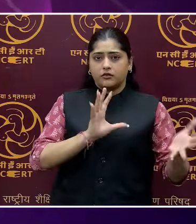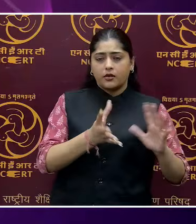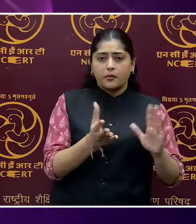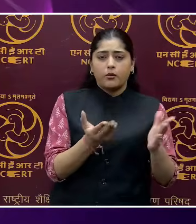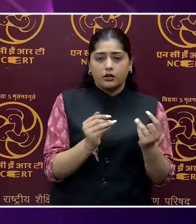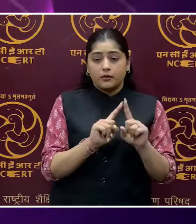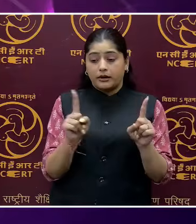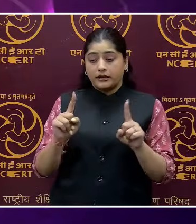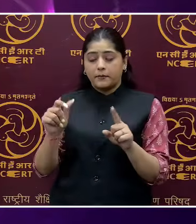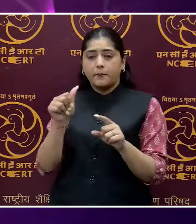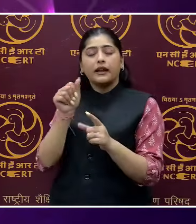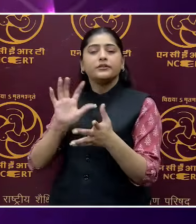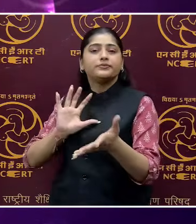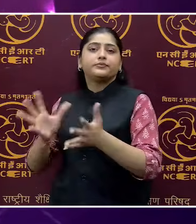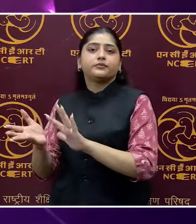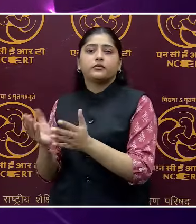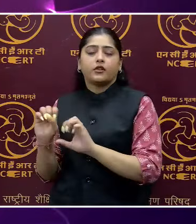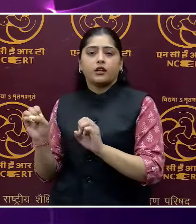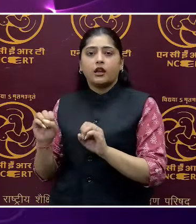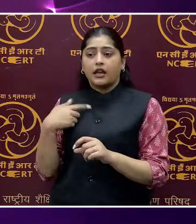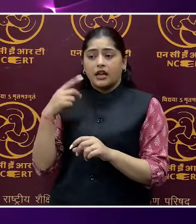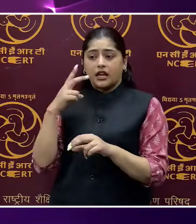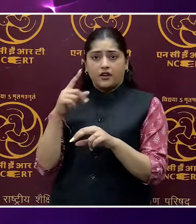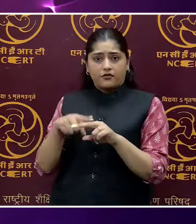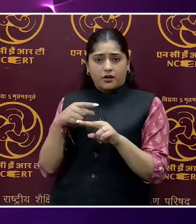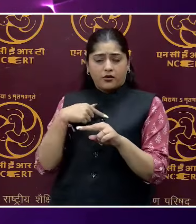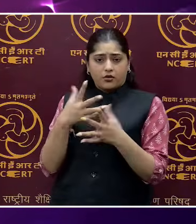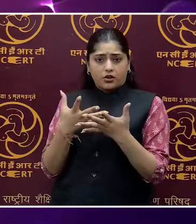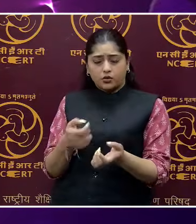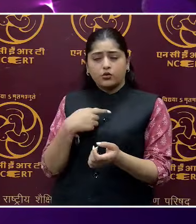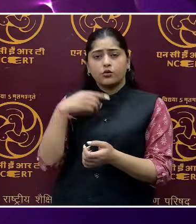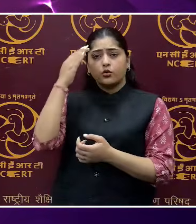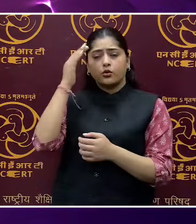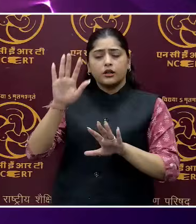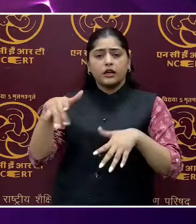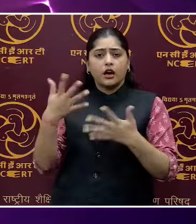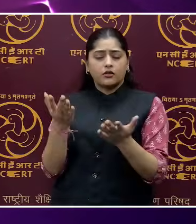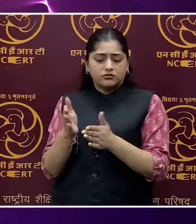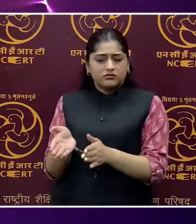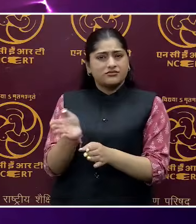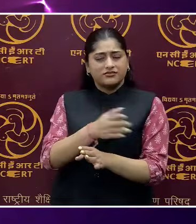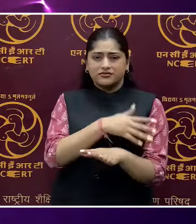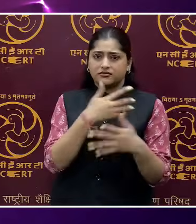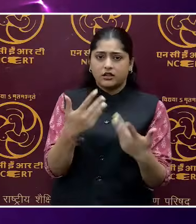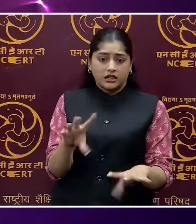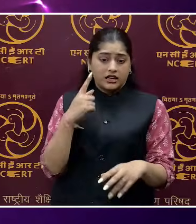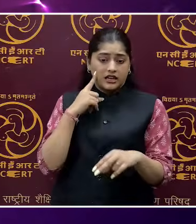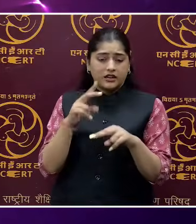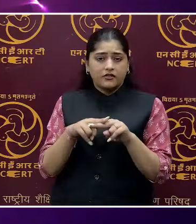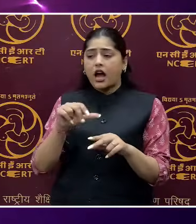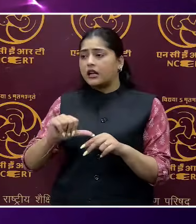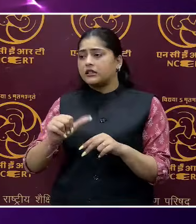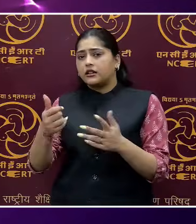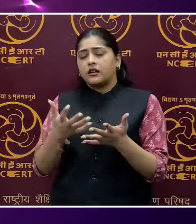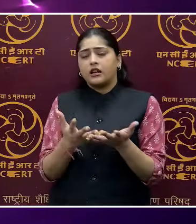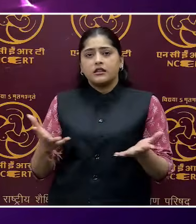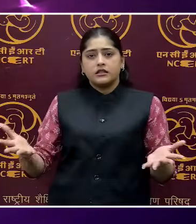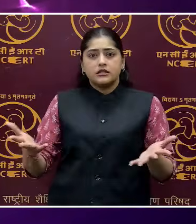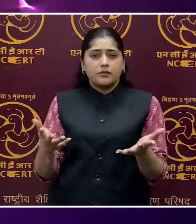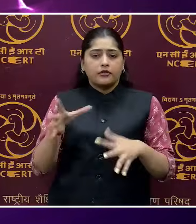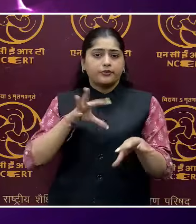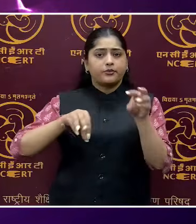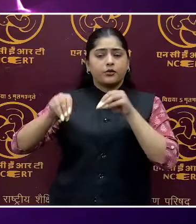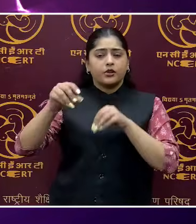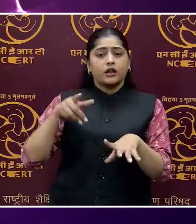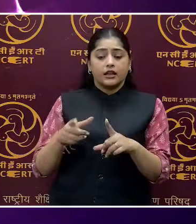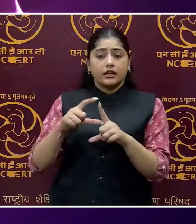just want to know, beside this, what do we have, like any other study material which is providing on this